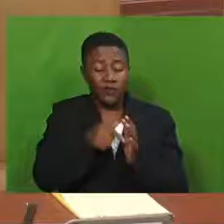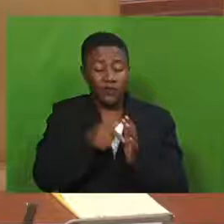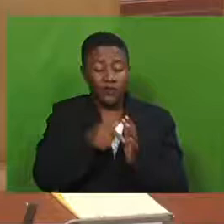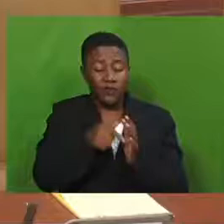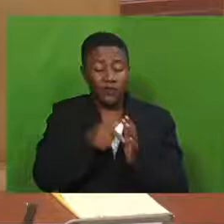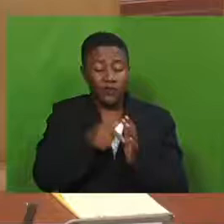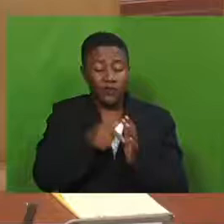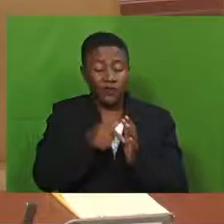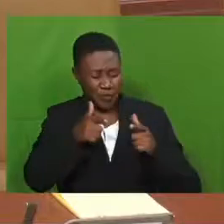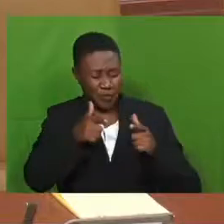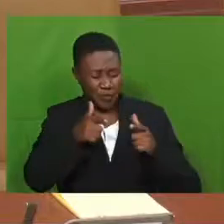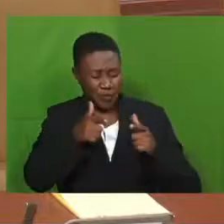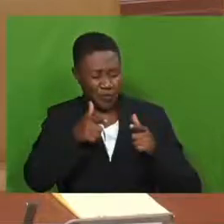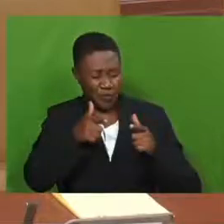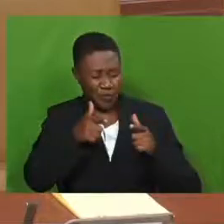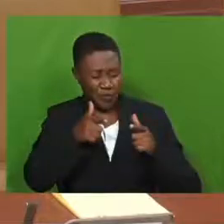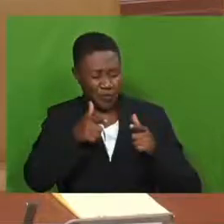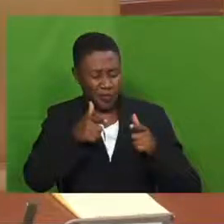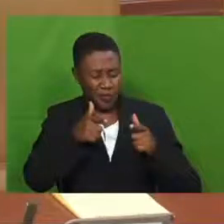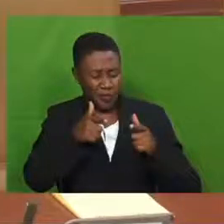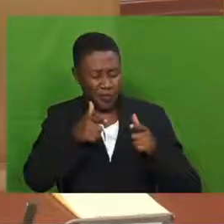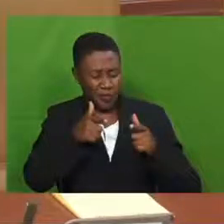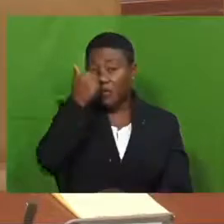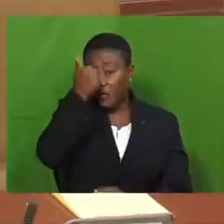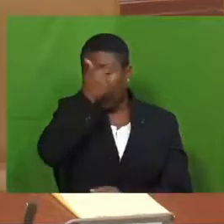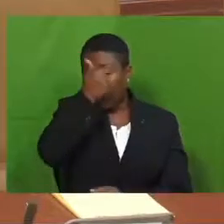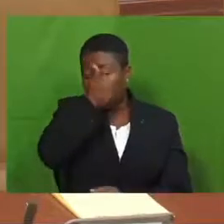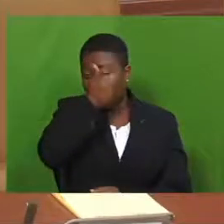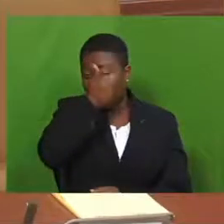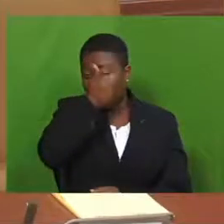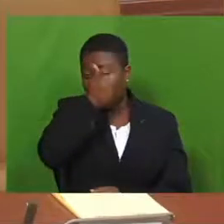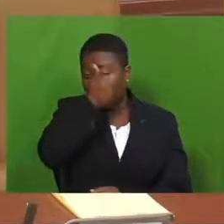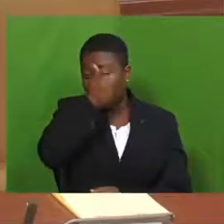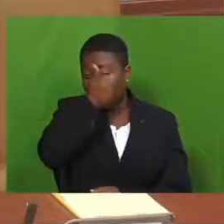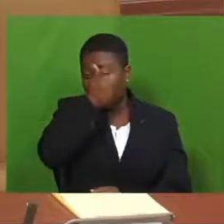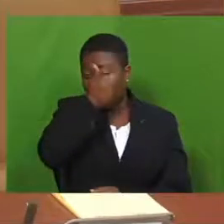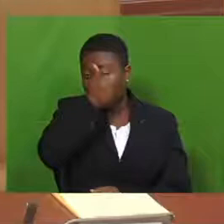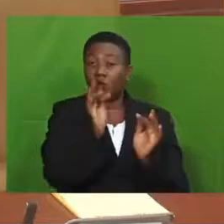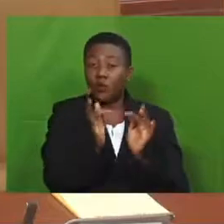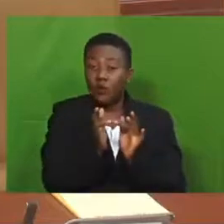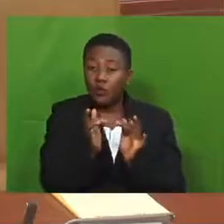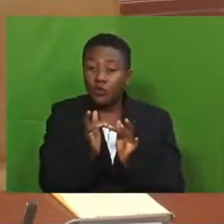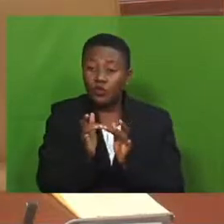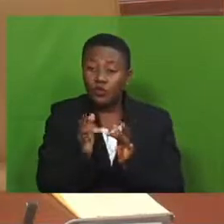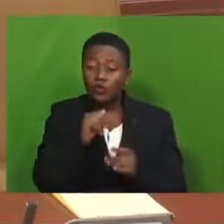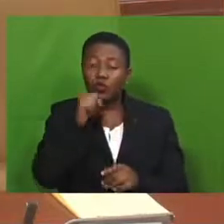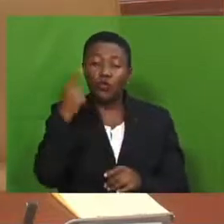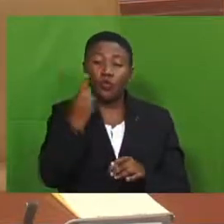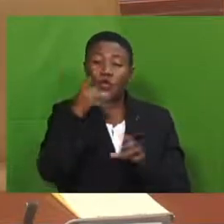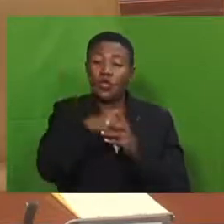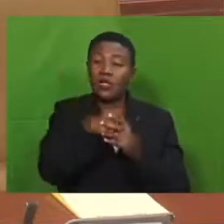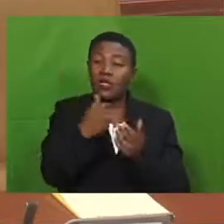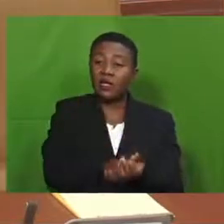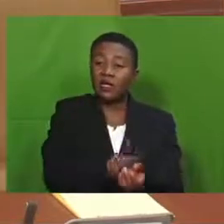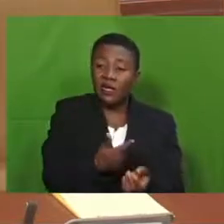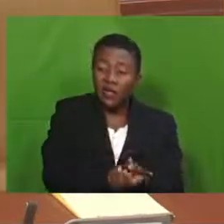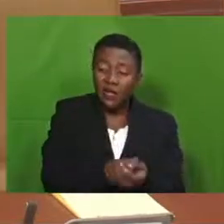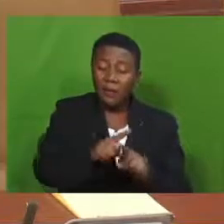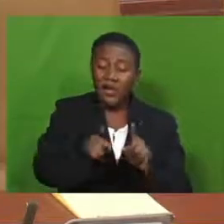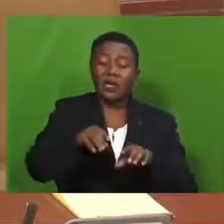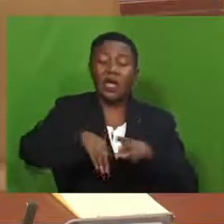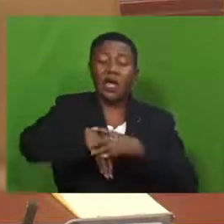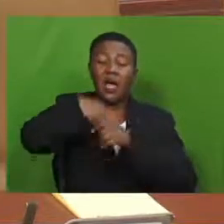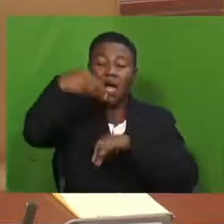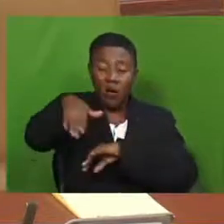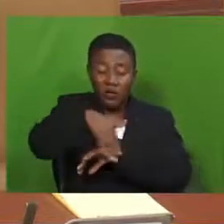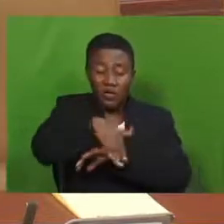Ghana and indeed Africa. Most of his consultancies were not just within Ghana, but outside Ghana as well. And